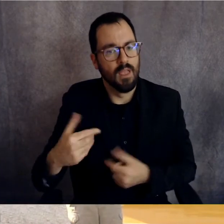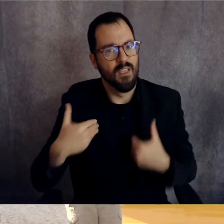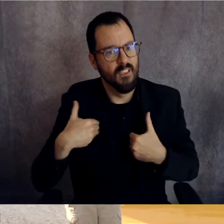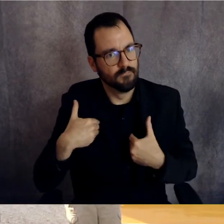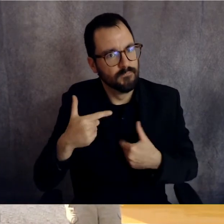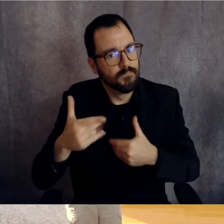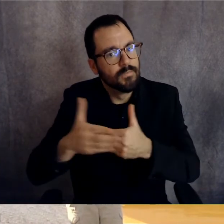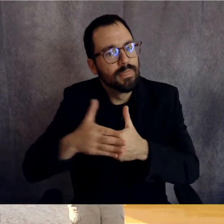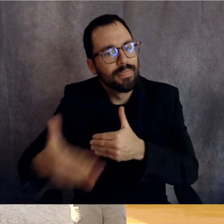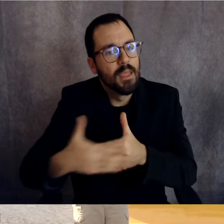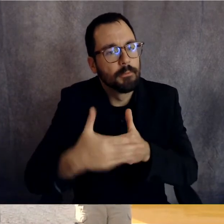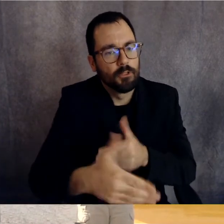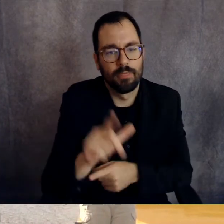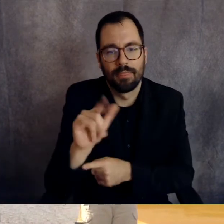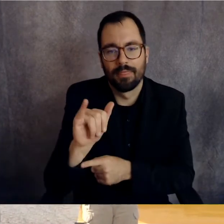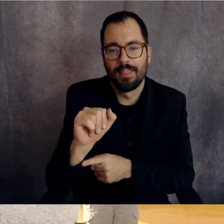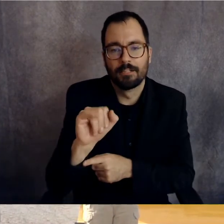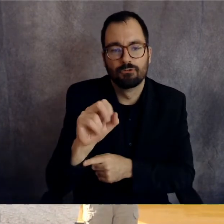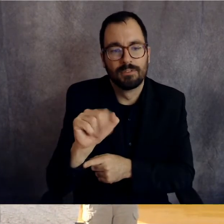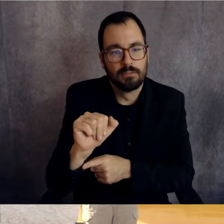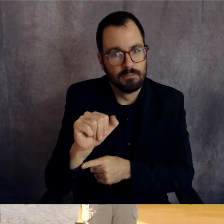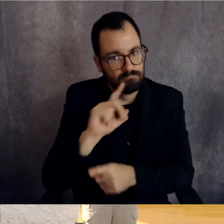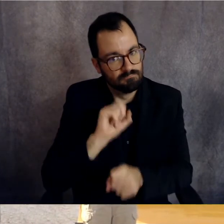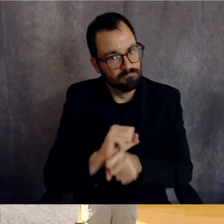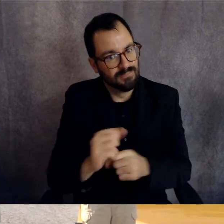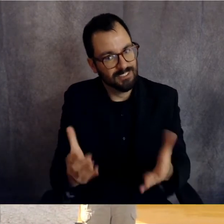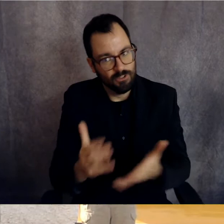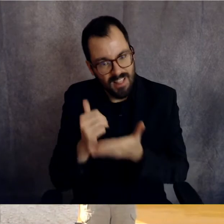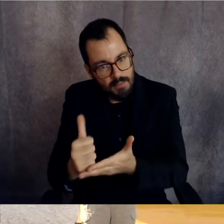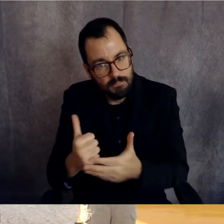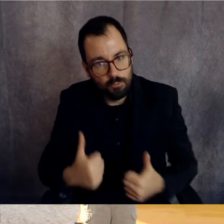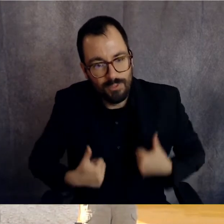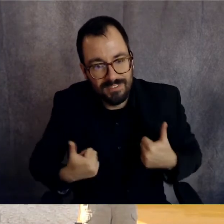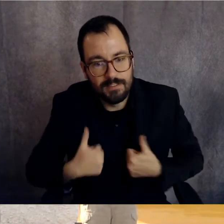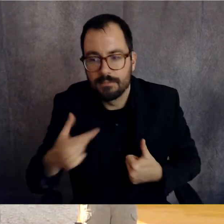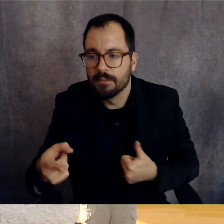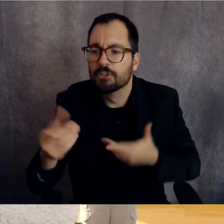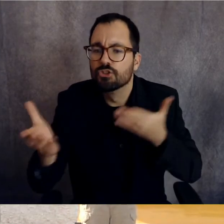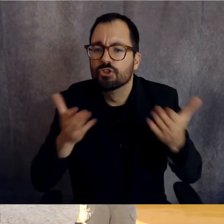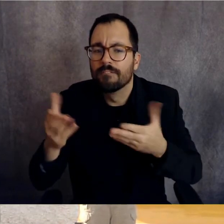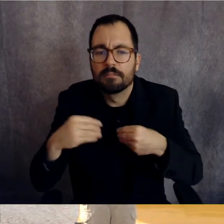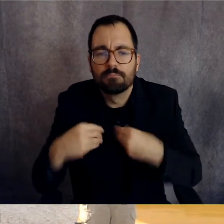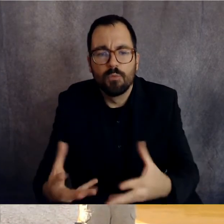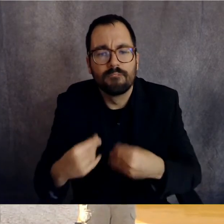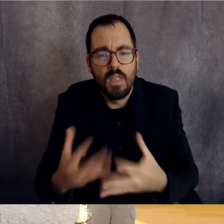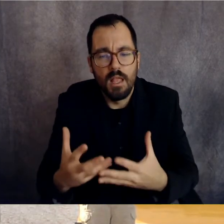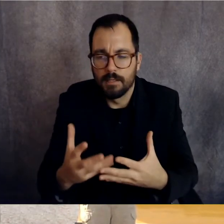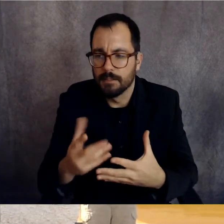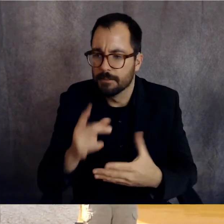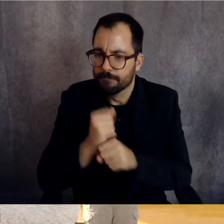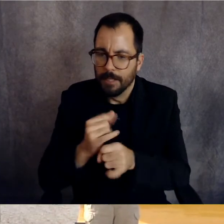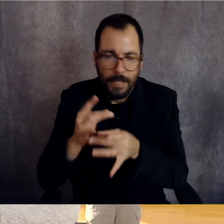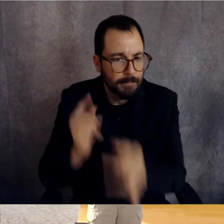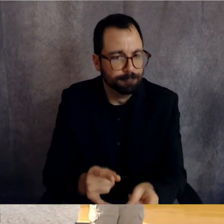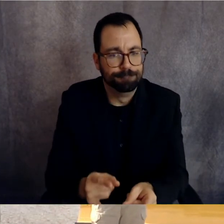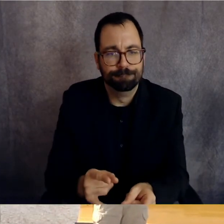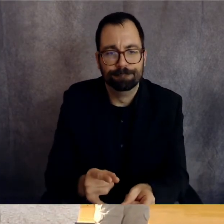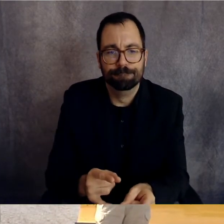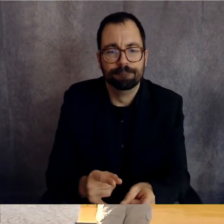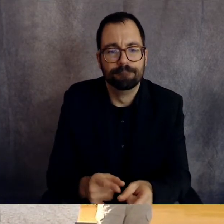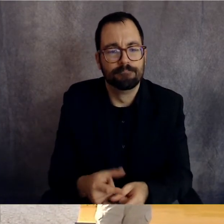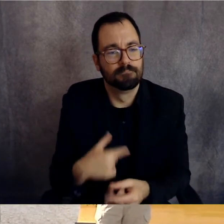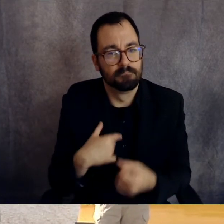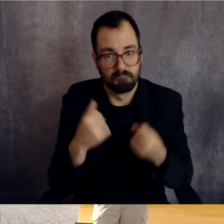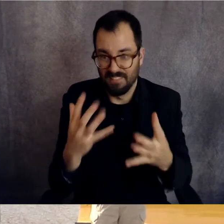are here to actually help the residents get those delivery of services as efficiently as possible. So you heard a number of times from my colleagues